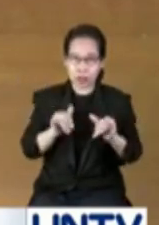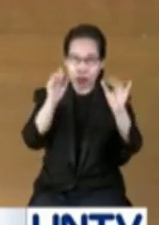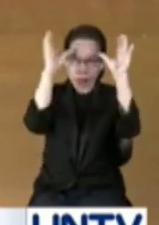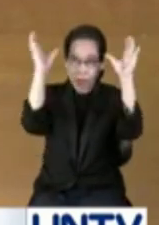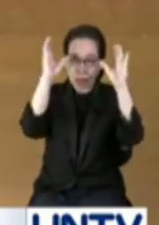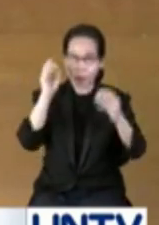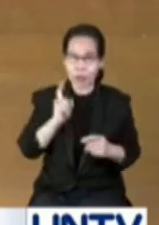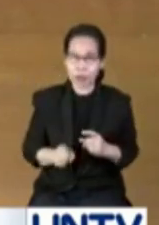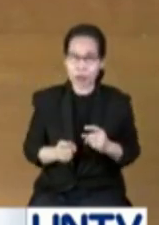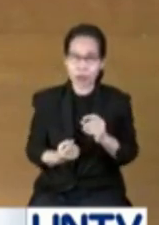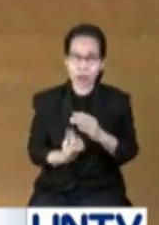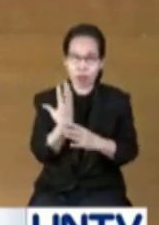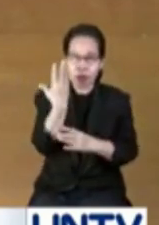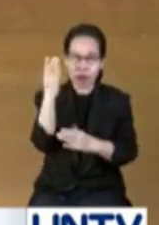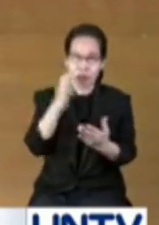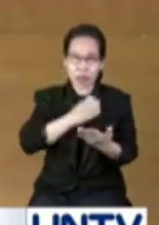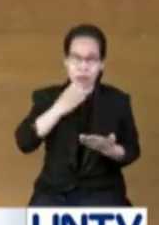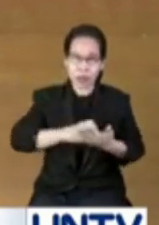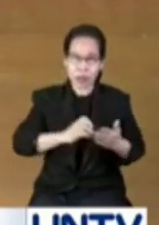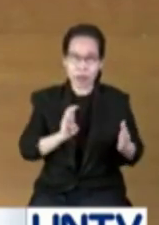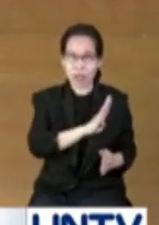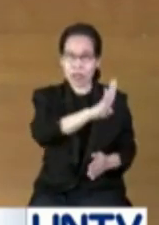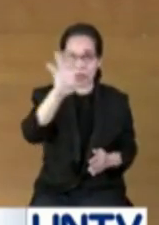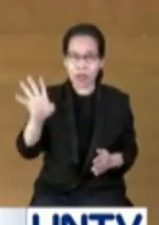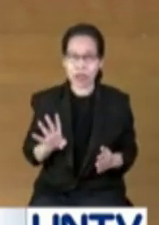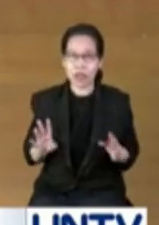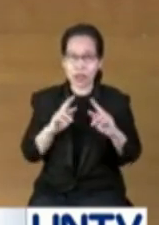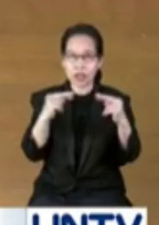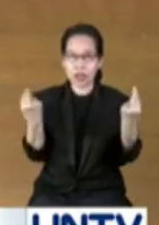economies in the Asian region and in the world.